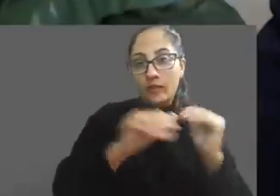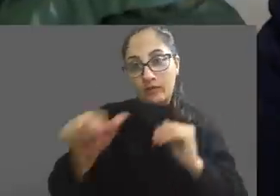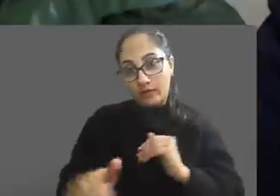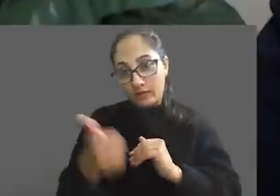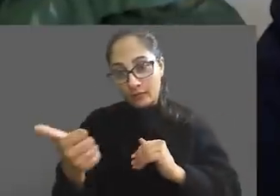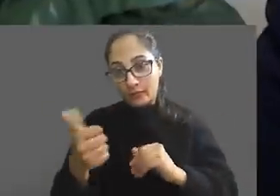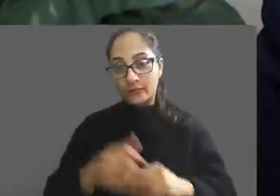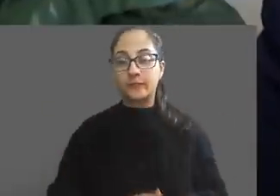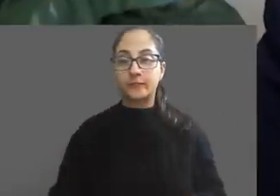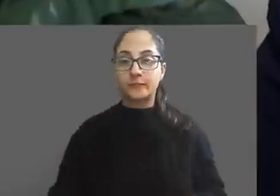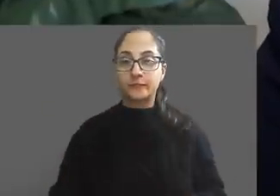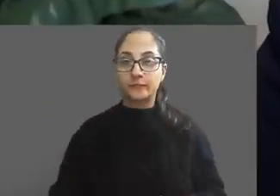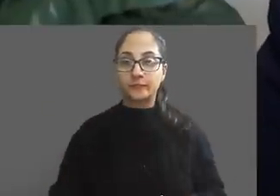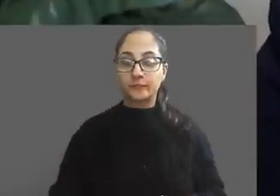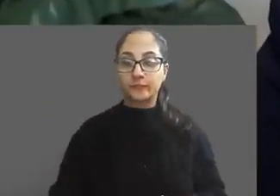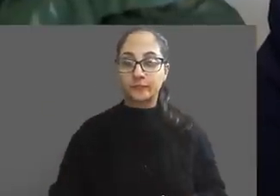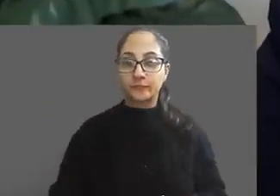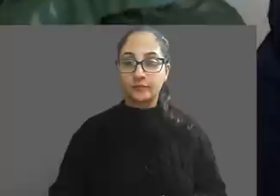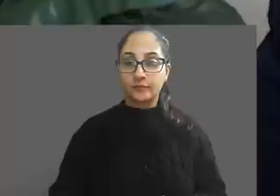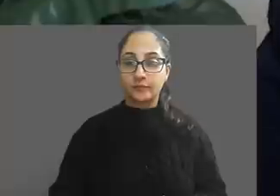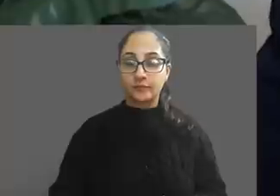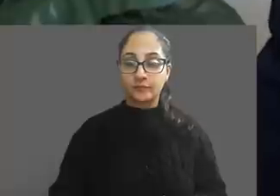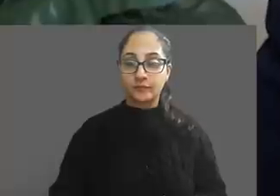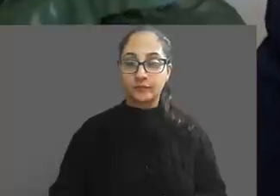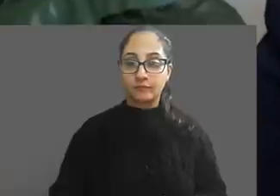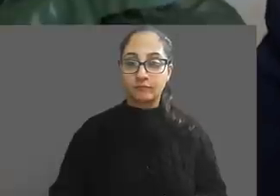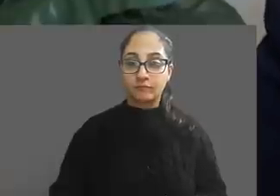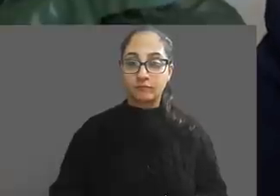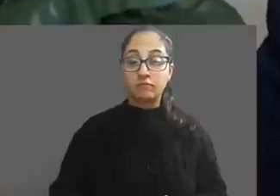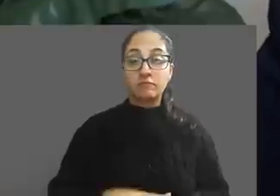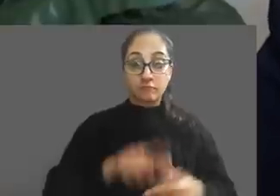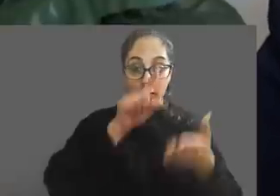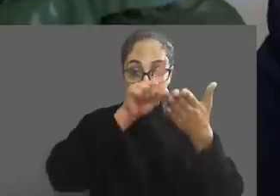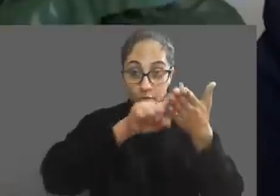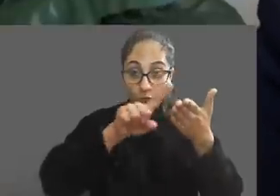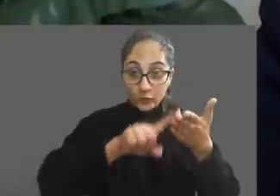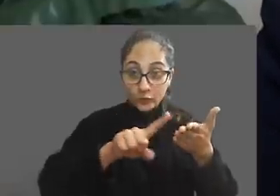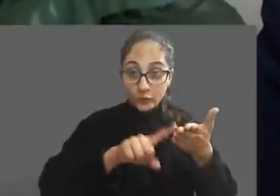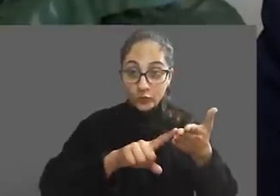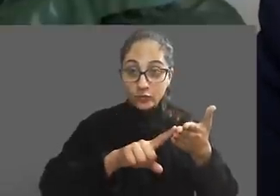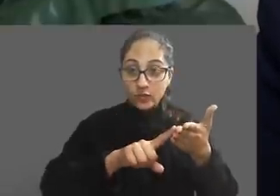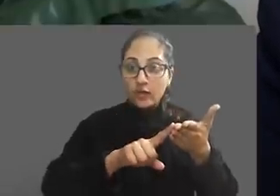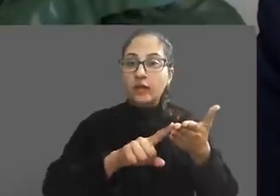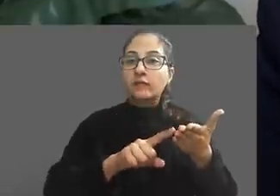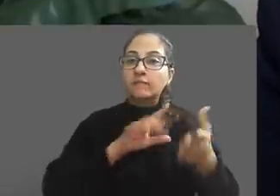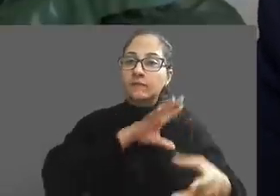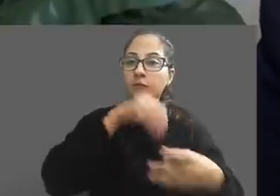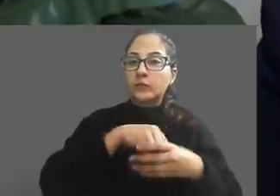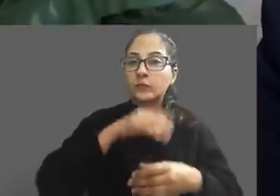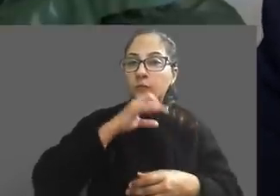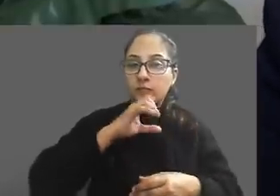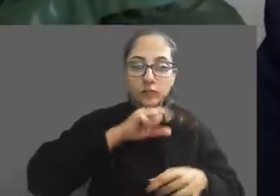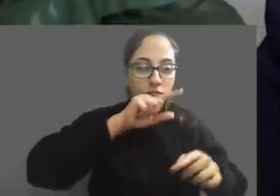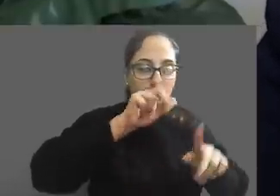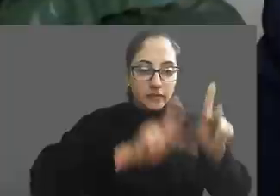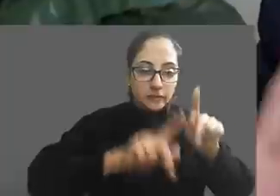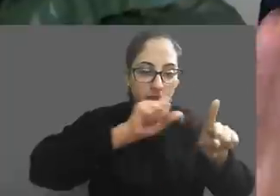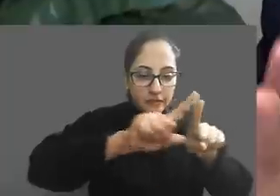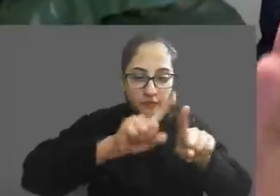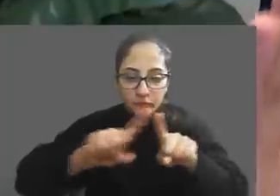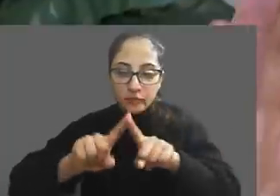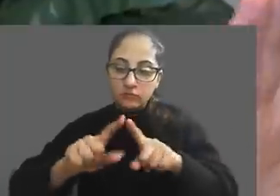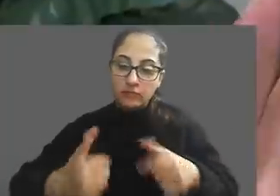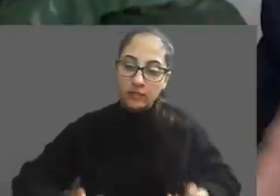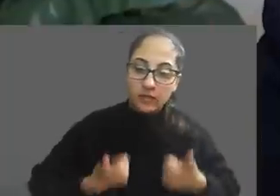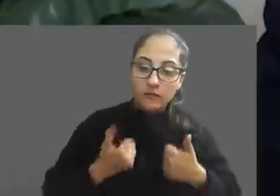Why should any of this surprise us? Every Ismaili is familiar with the motto on the Volunteer Corps badges,